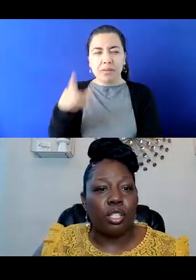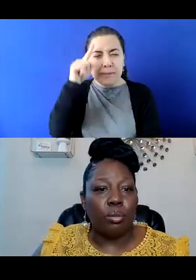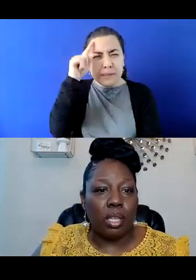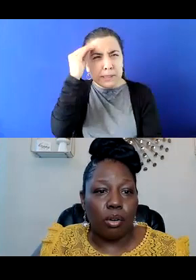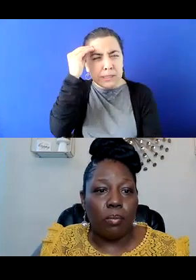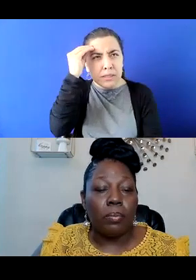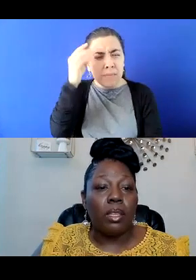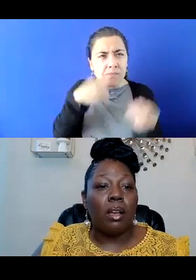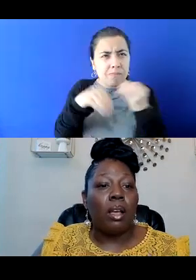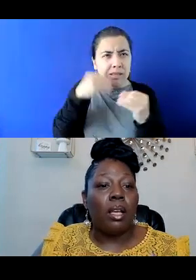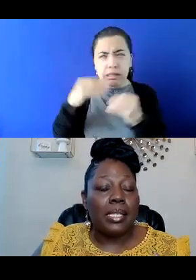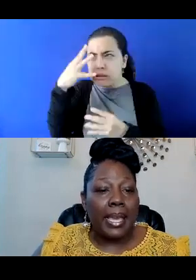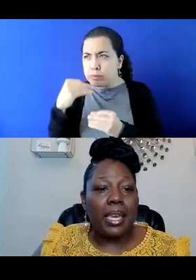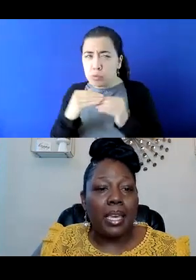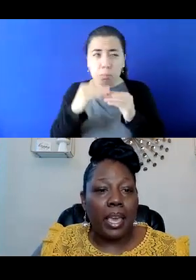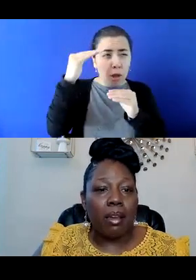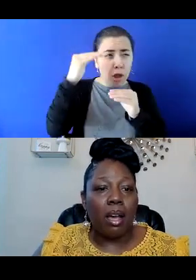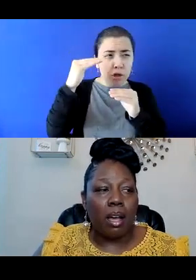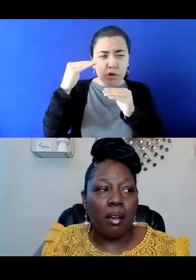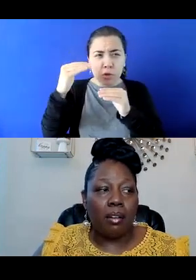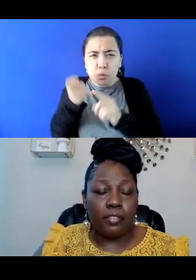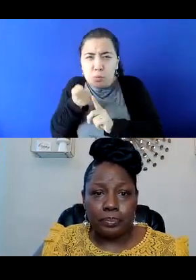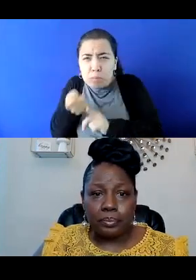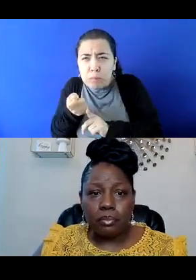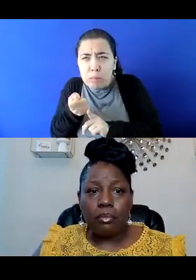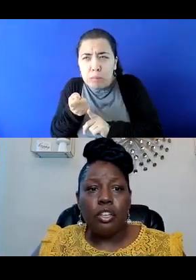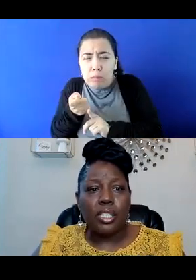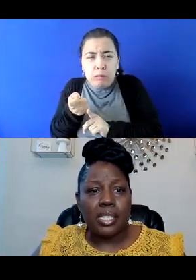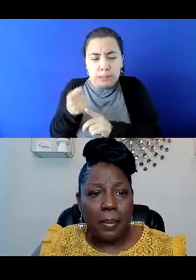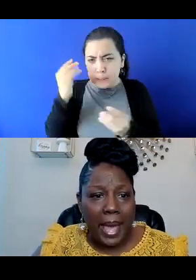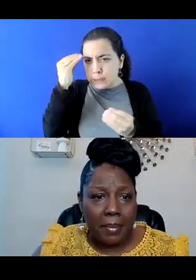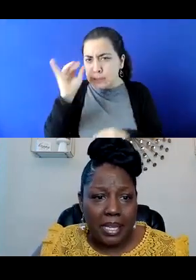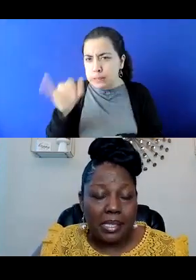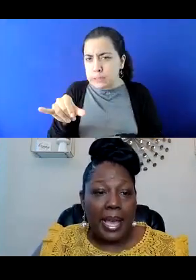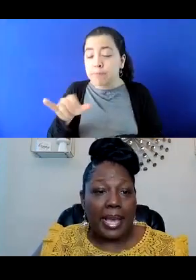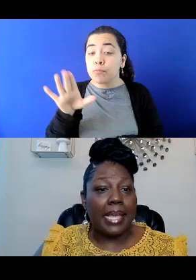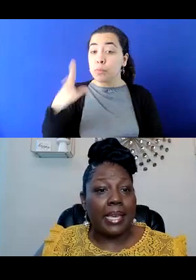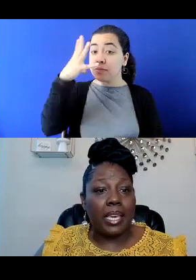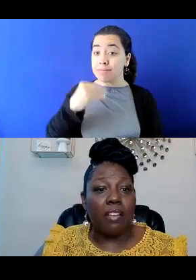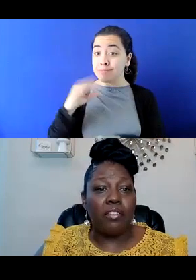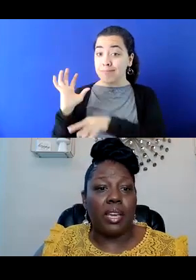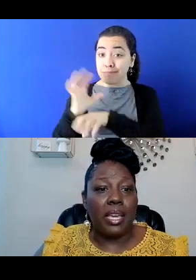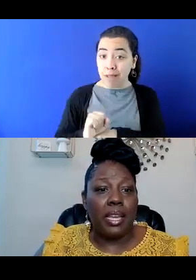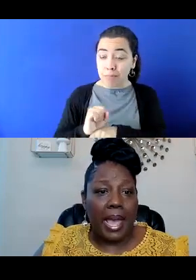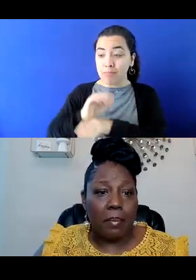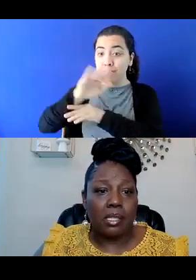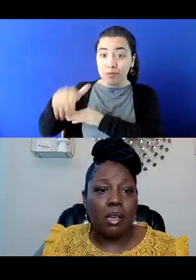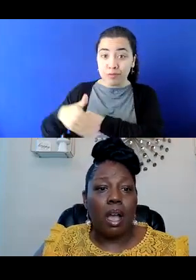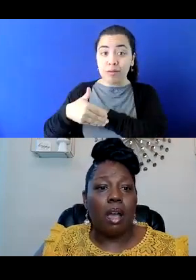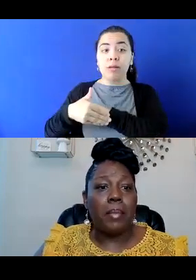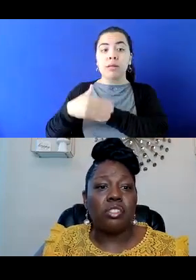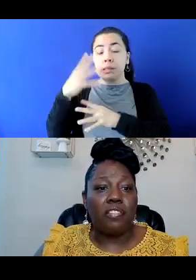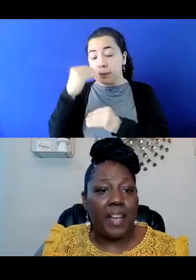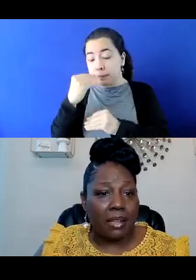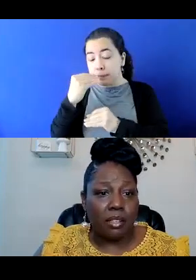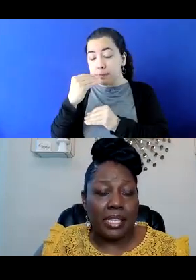much or too little? Taking care of your sleep habits and taking care of your eating habits